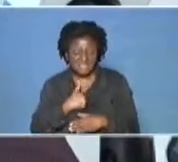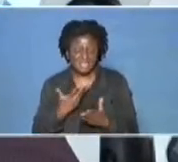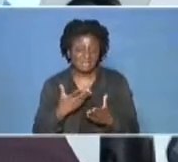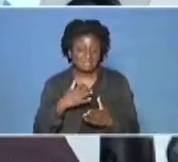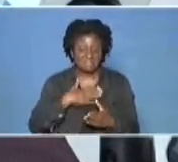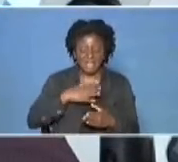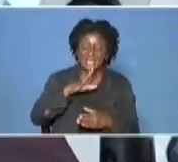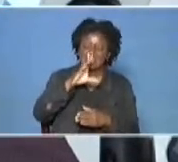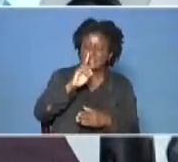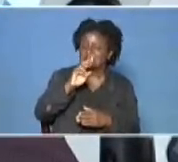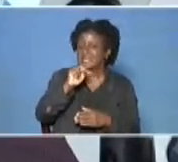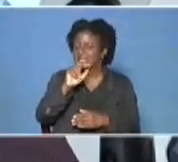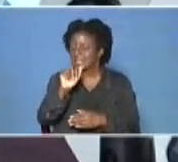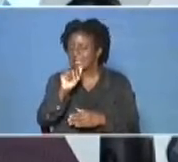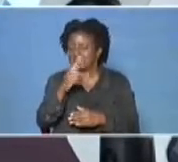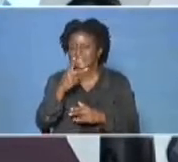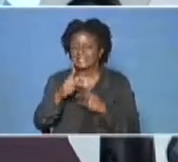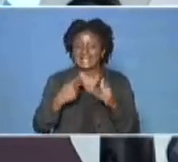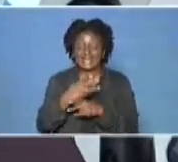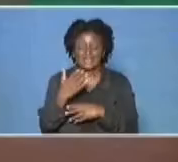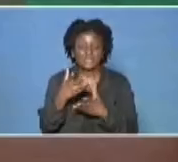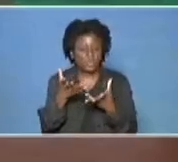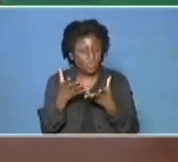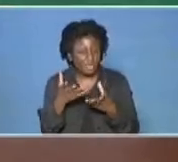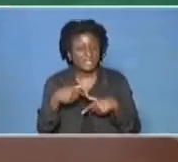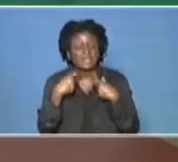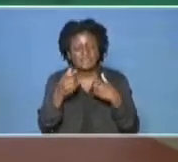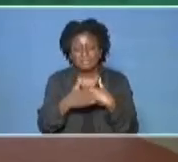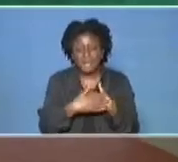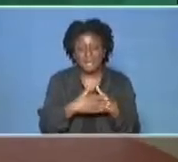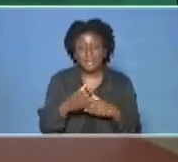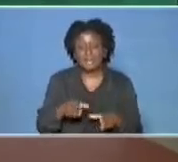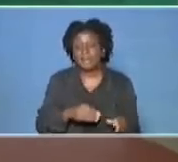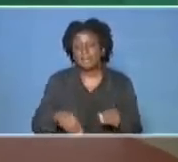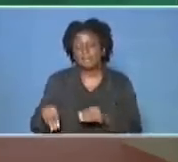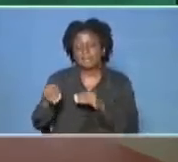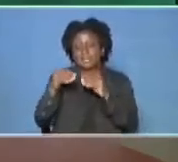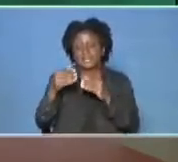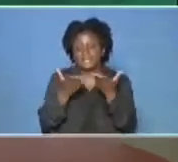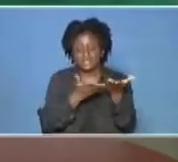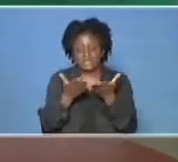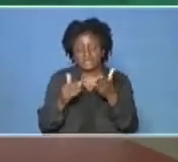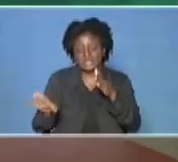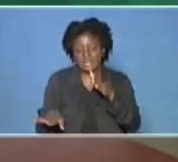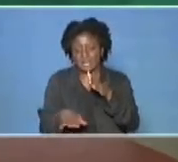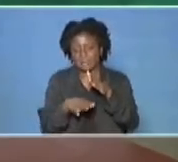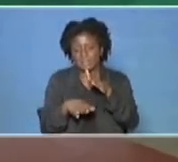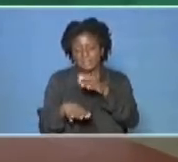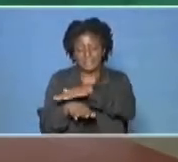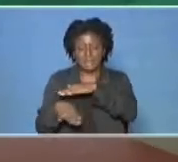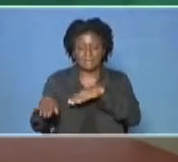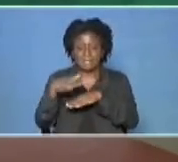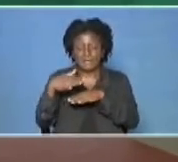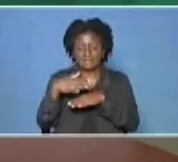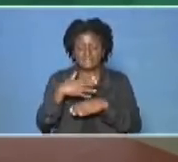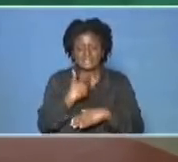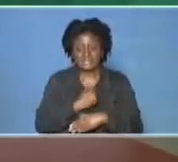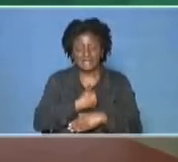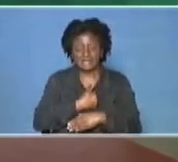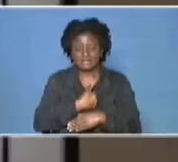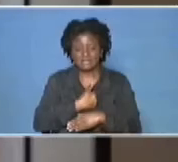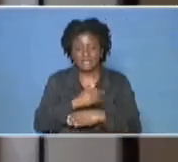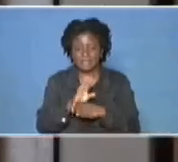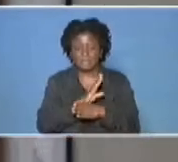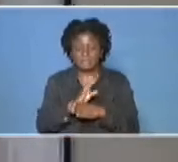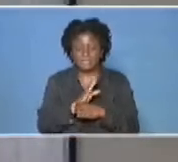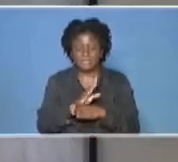Where it's just that kind of thing where you want to give back. Putting service above self, the foundation upon which business guru Edison Sumner has long